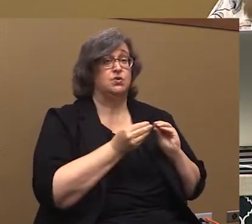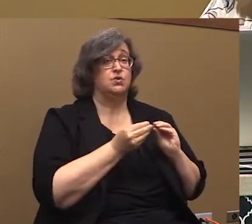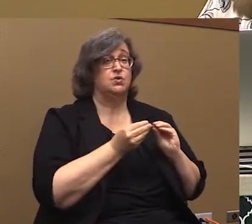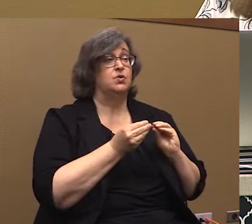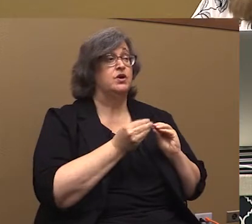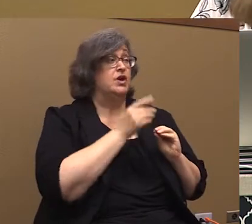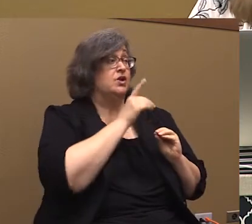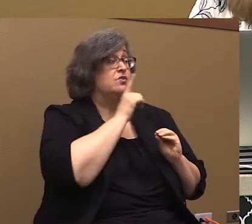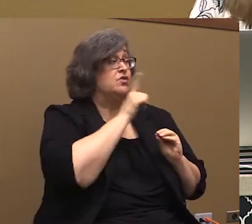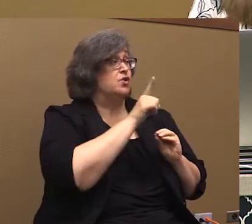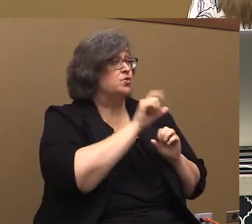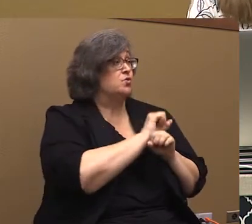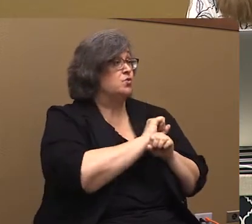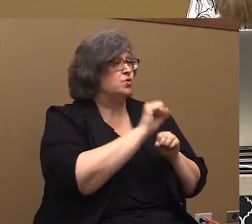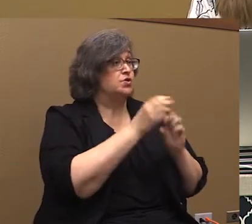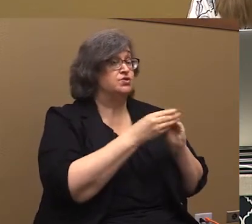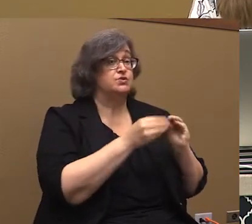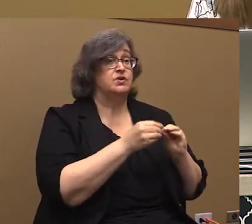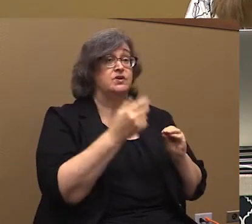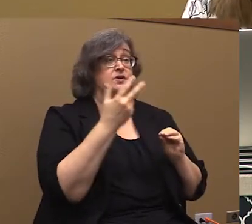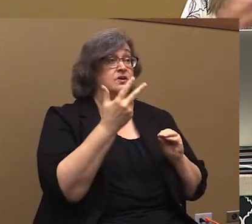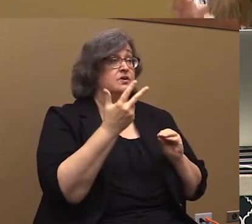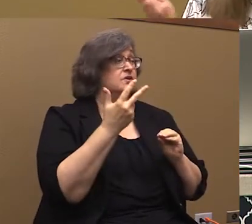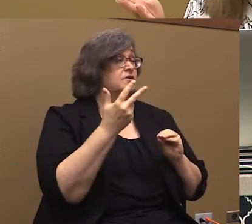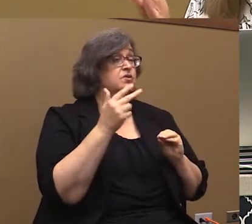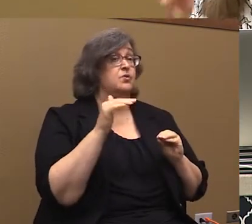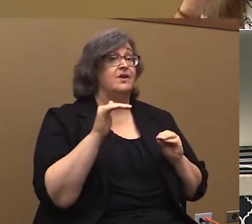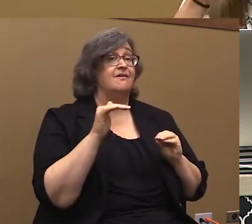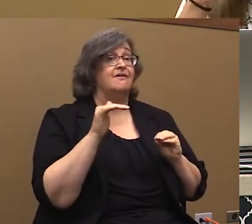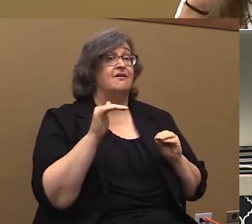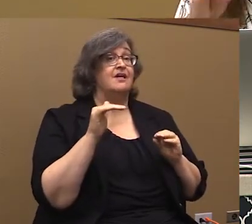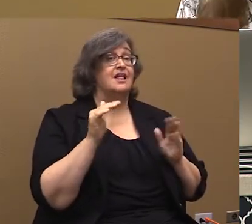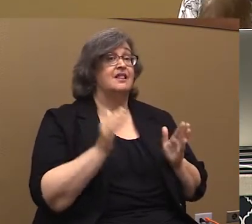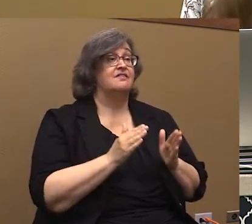or how another character might feel about the story. Do you know the